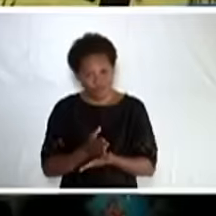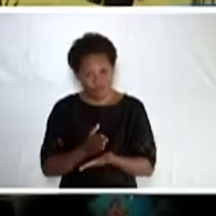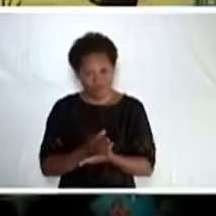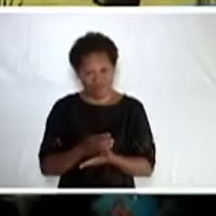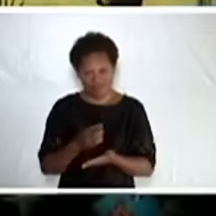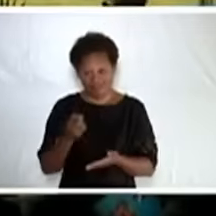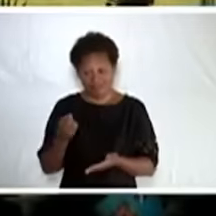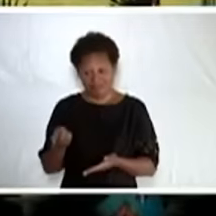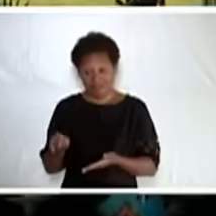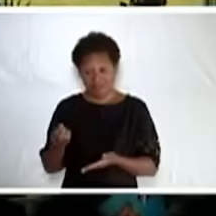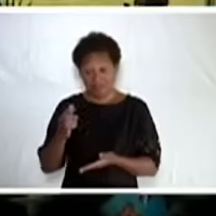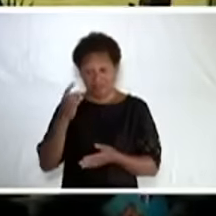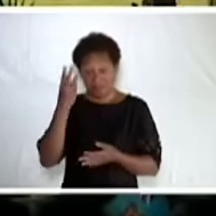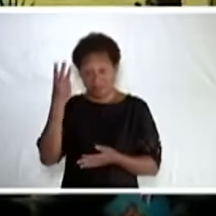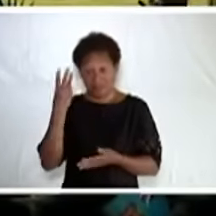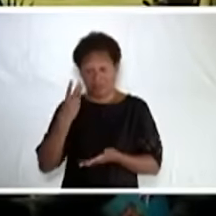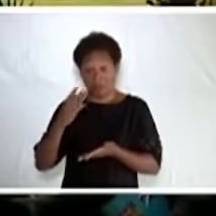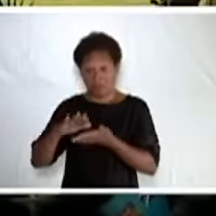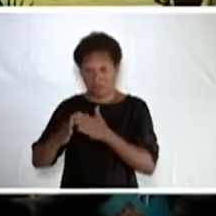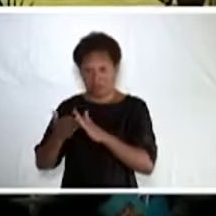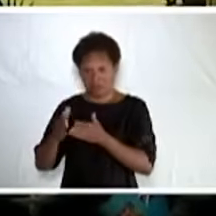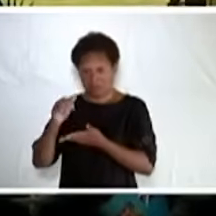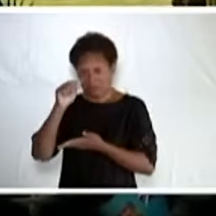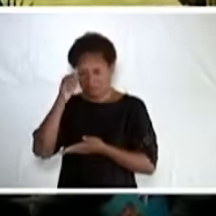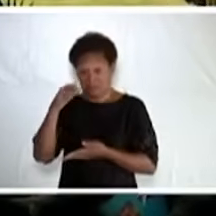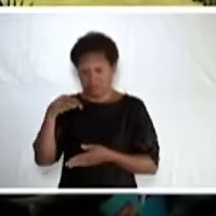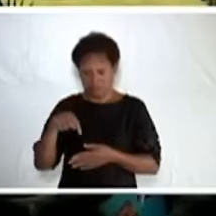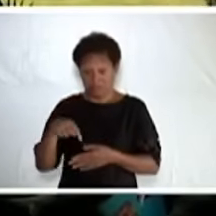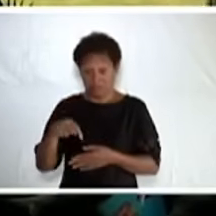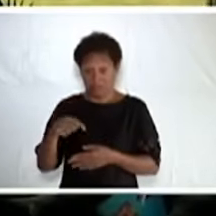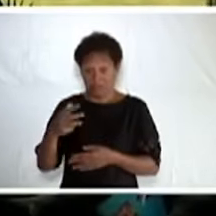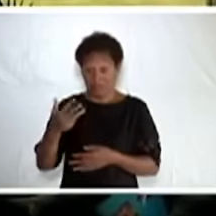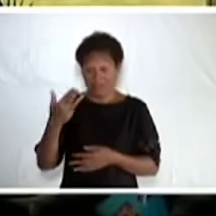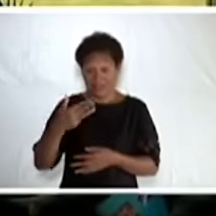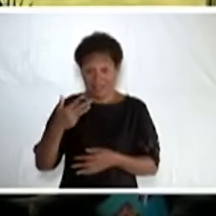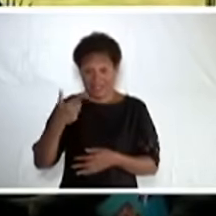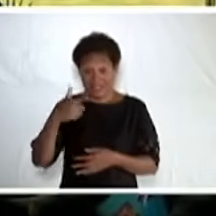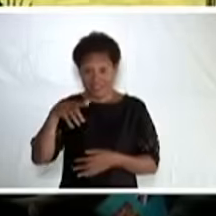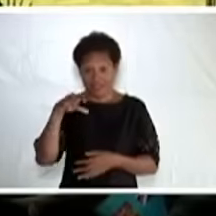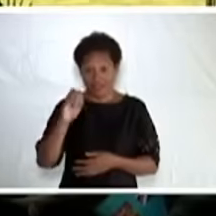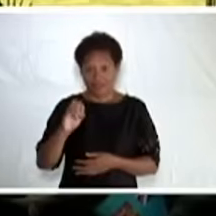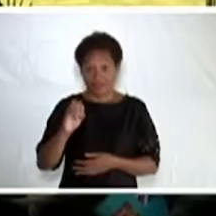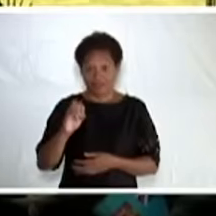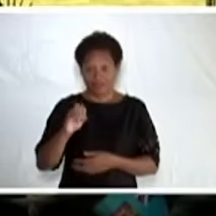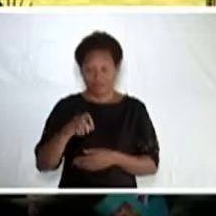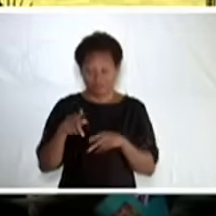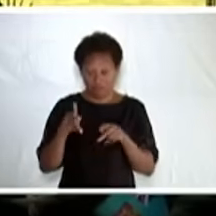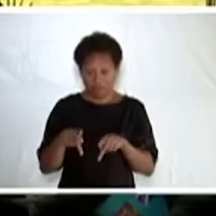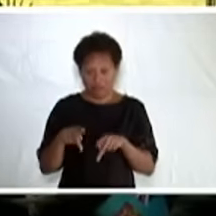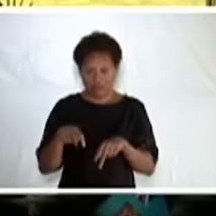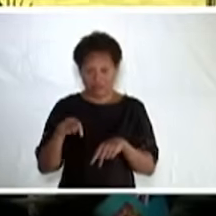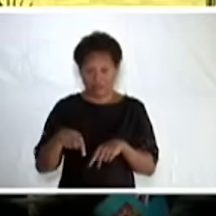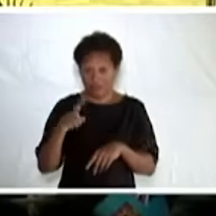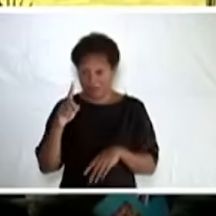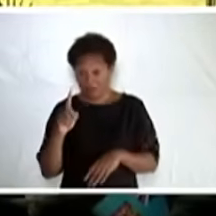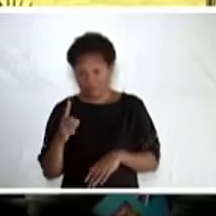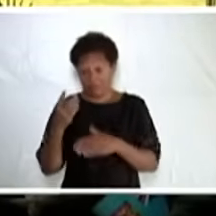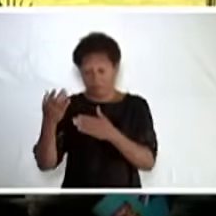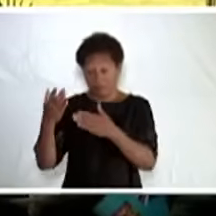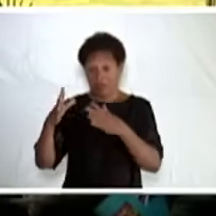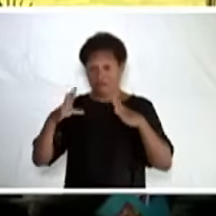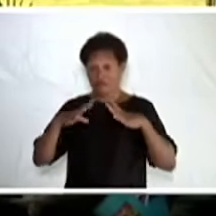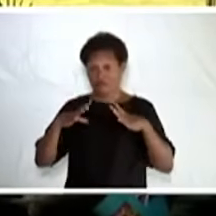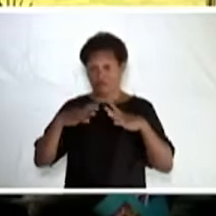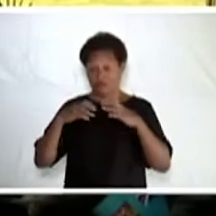wara takatiko ni ratiko i kene ma kitini ke viwa vitu sangavulu e na matai ni ngauna i soli kina vi kianta na